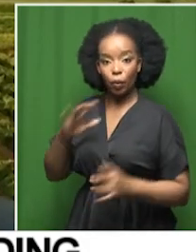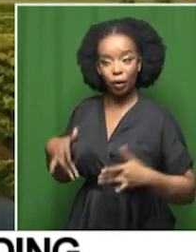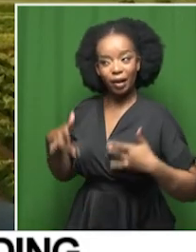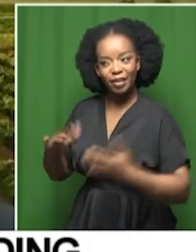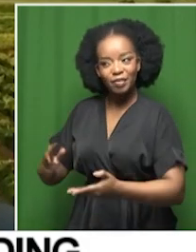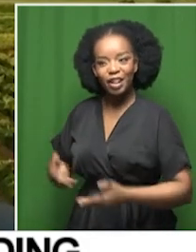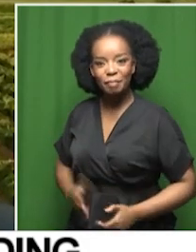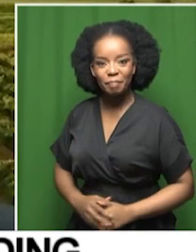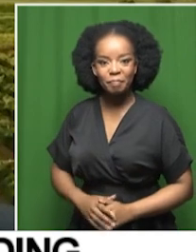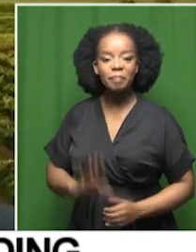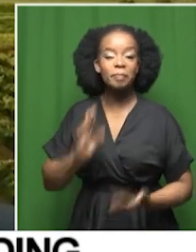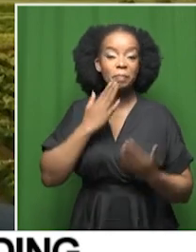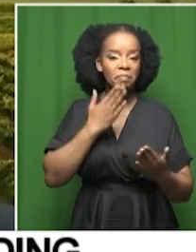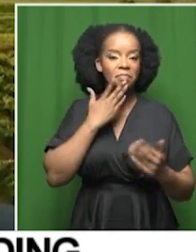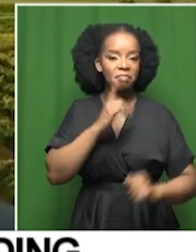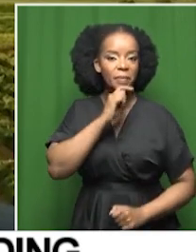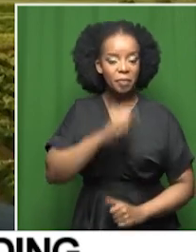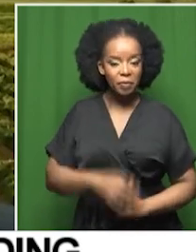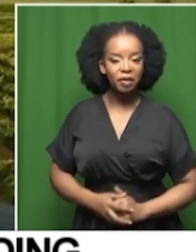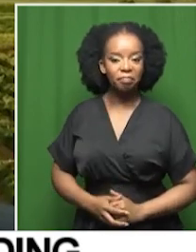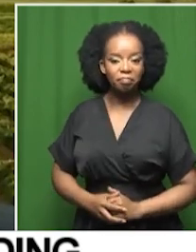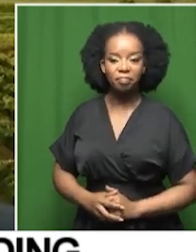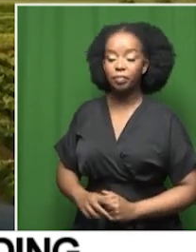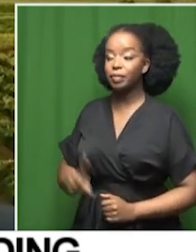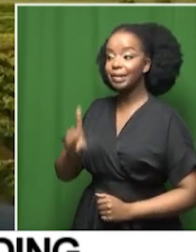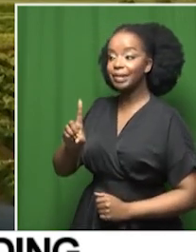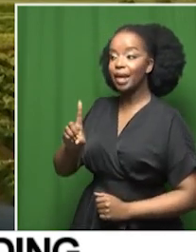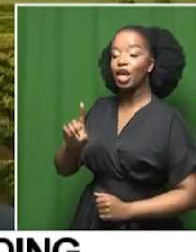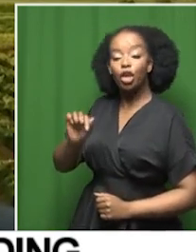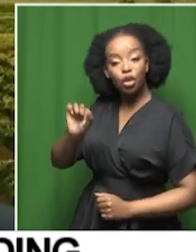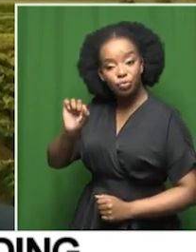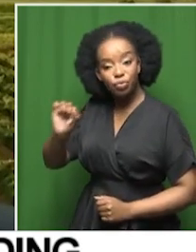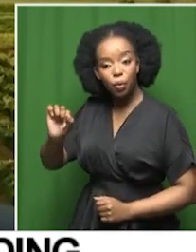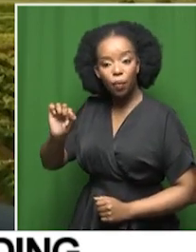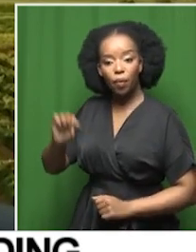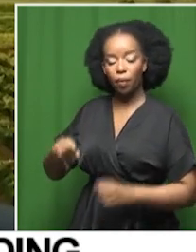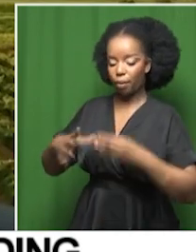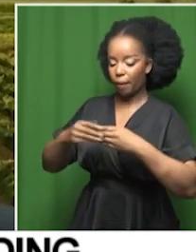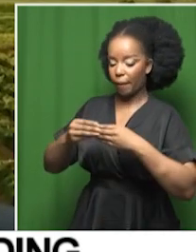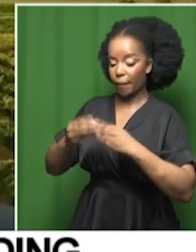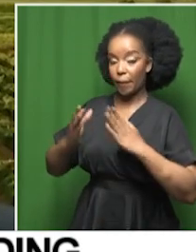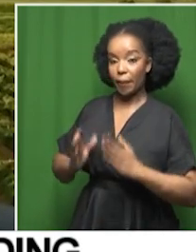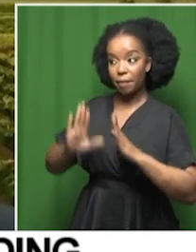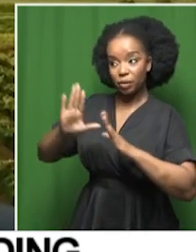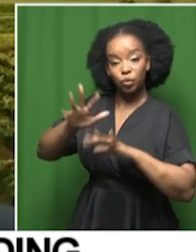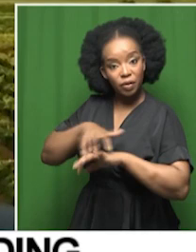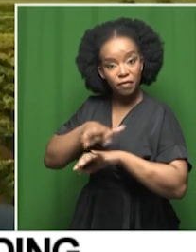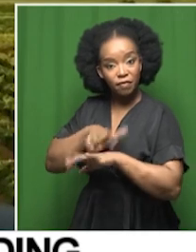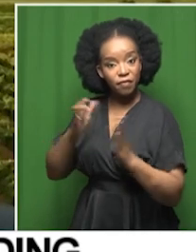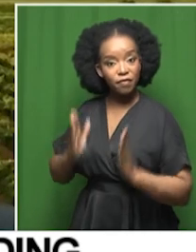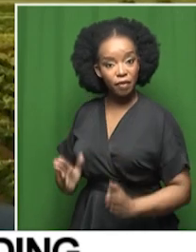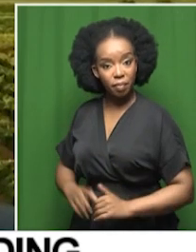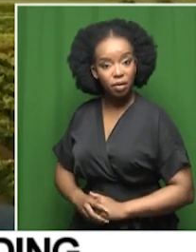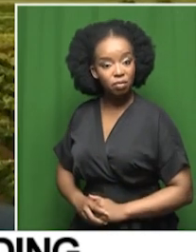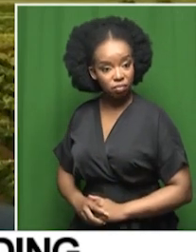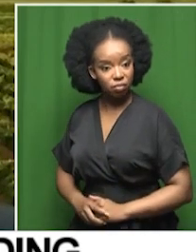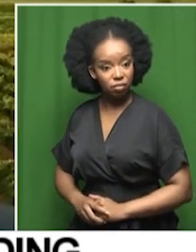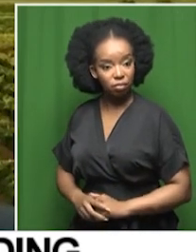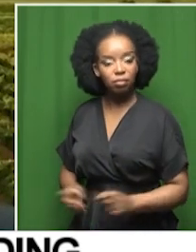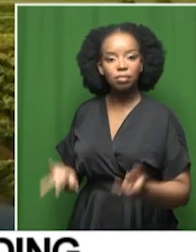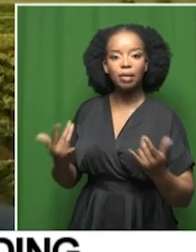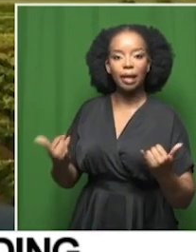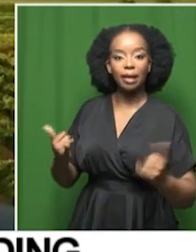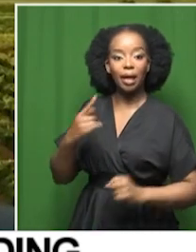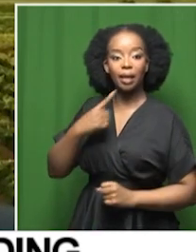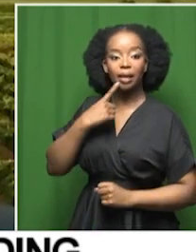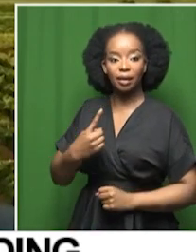you. Good morning. So, just from your members, you know, farmers' perspective, what are they telling you at the